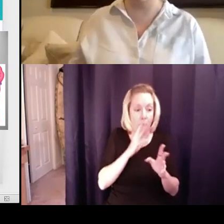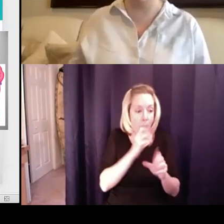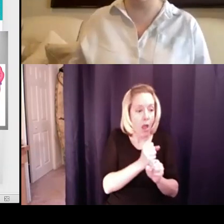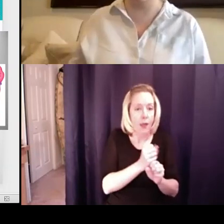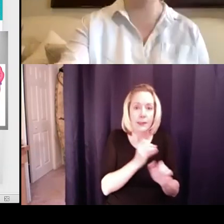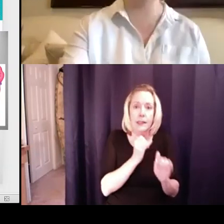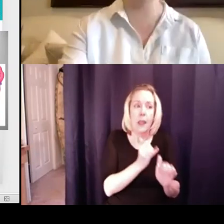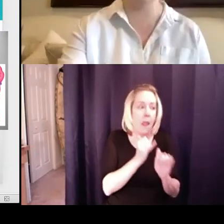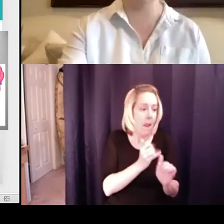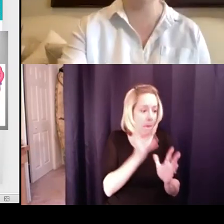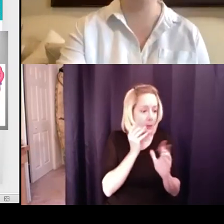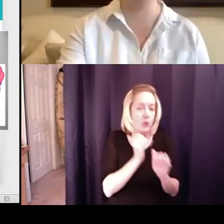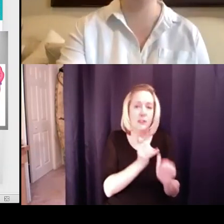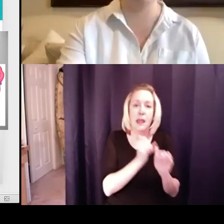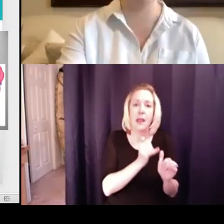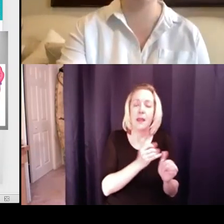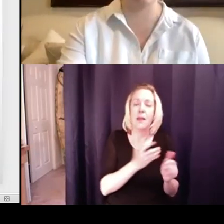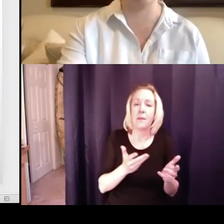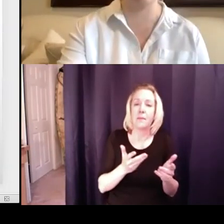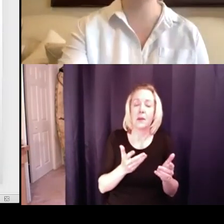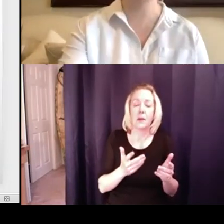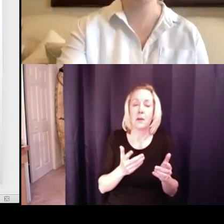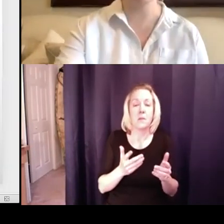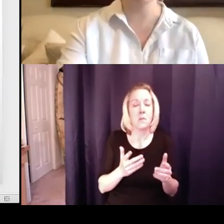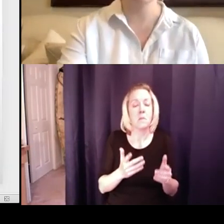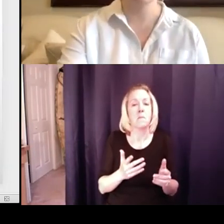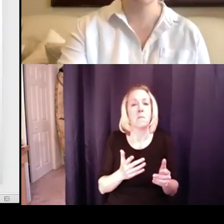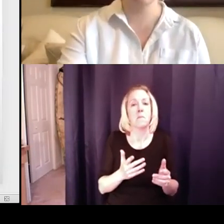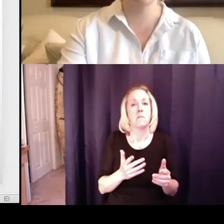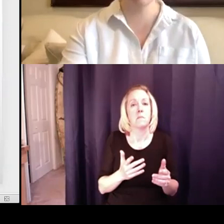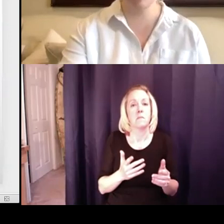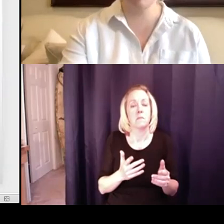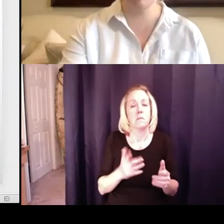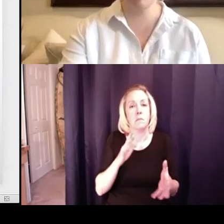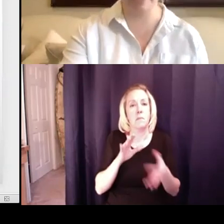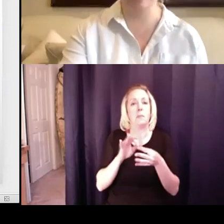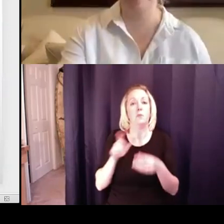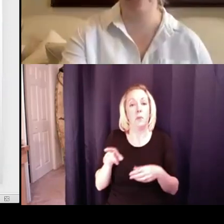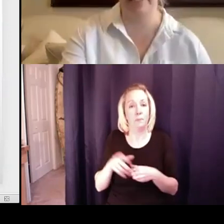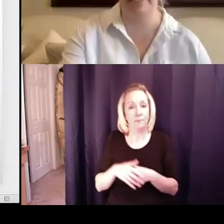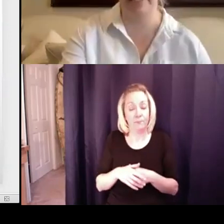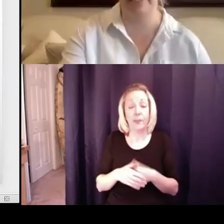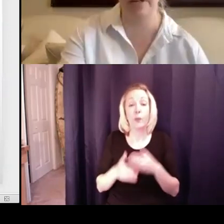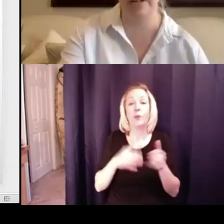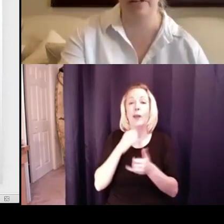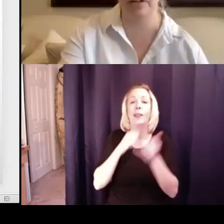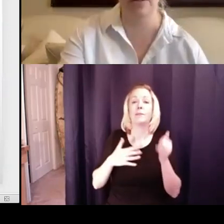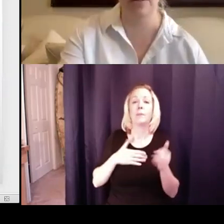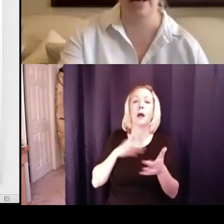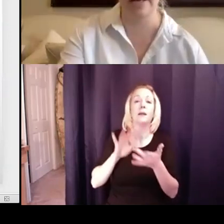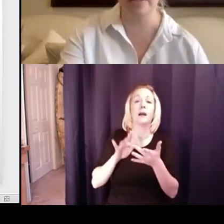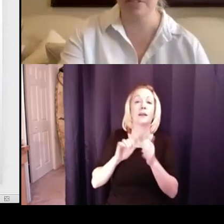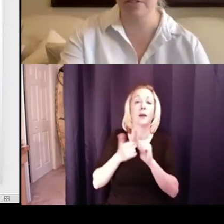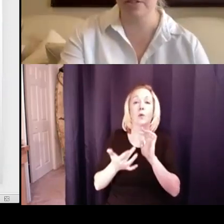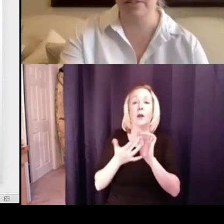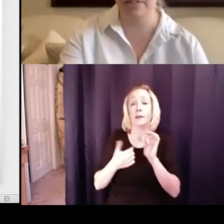that they also experience, and it was meaningful to them. So I just put up my contact information in case anyone